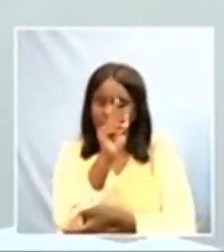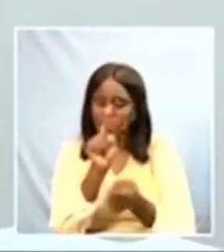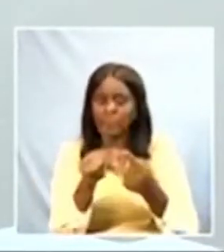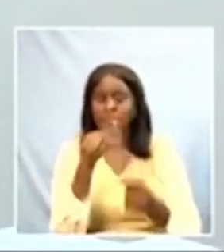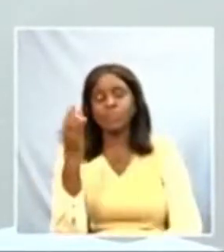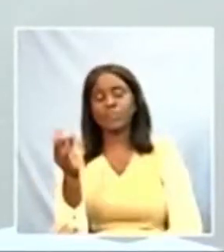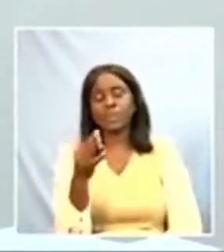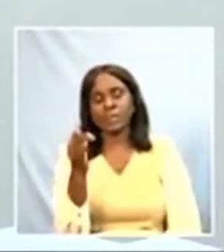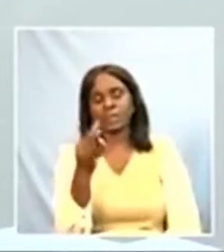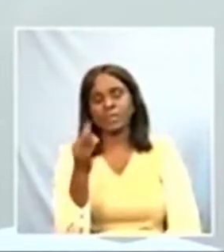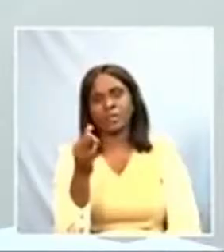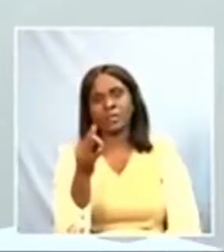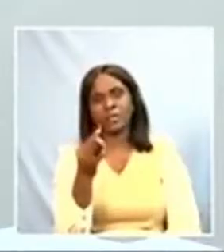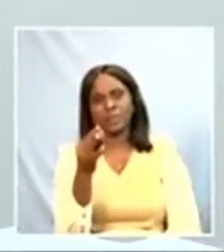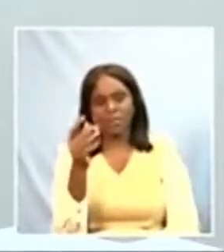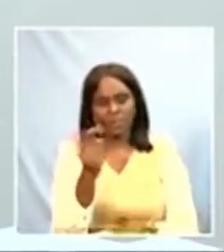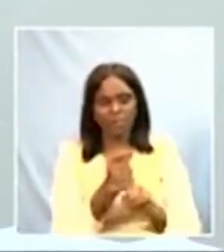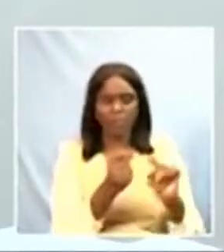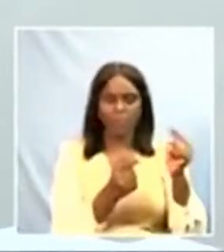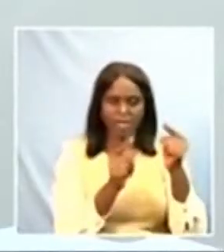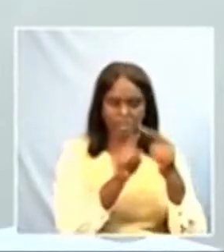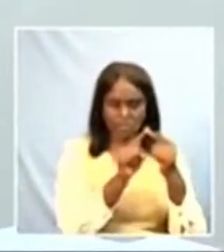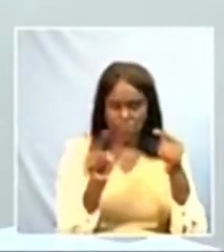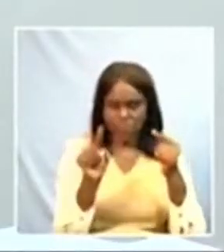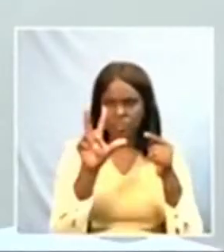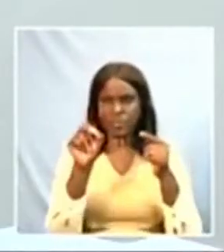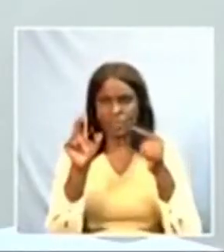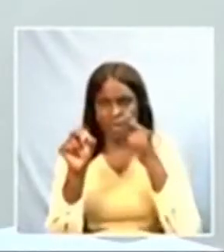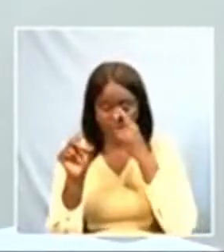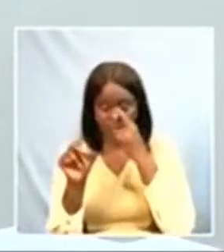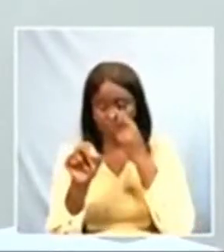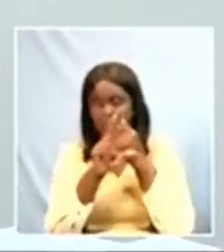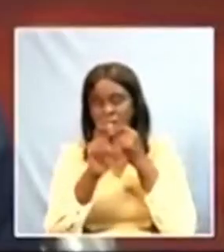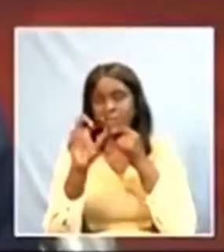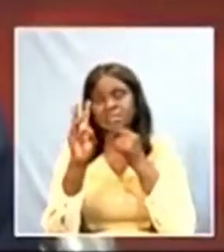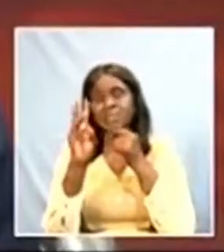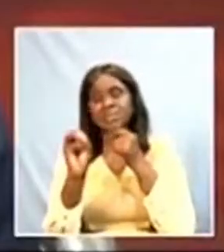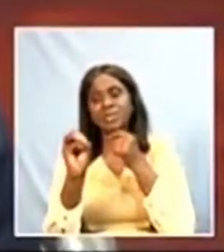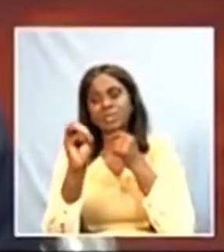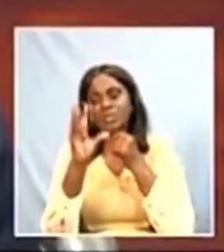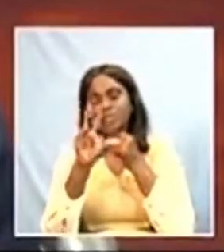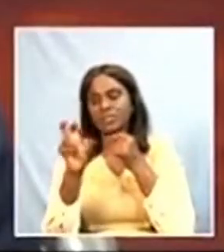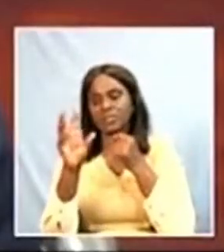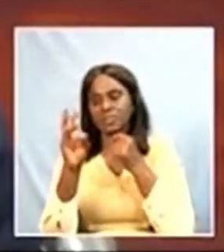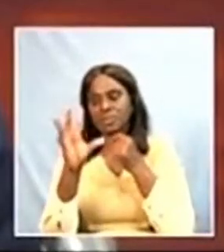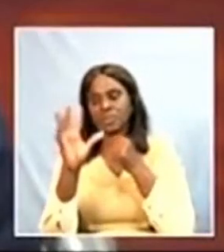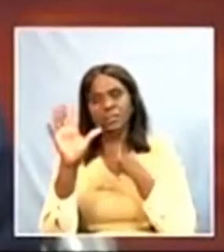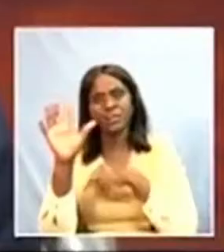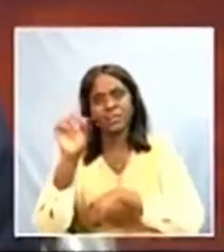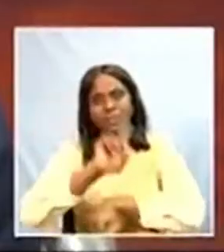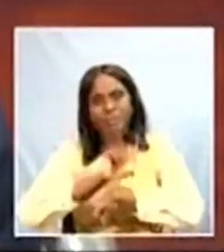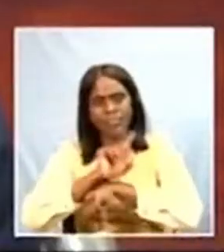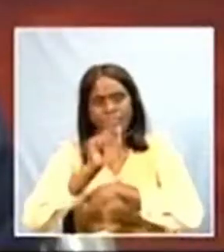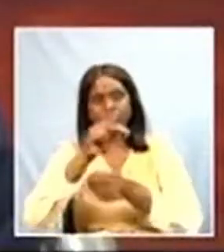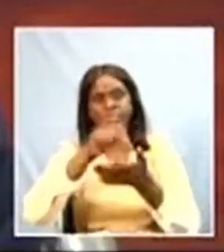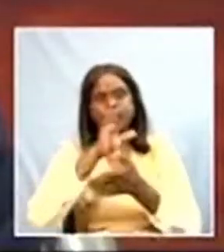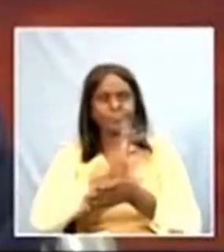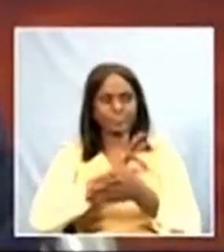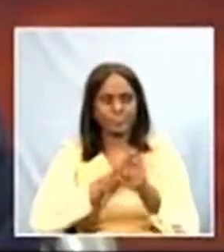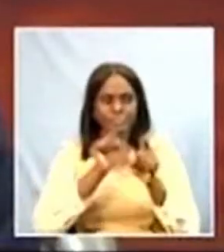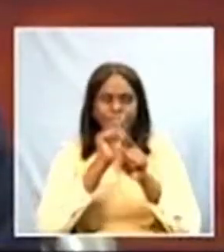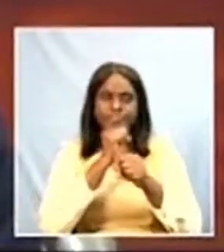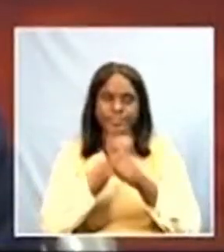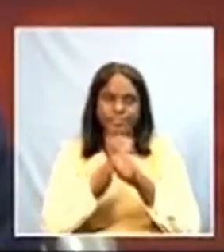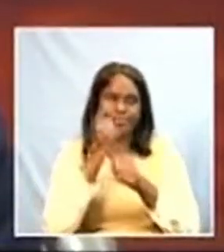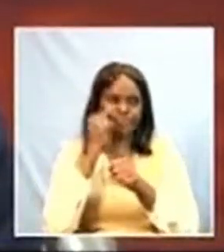Friday, from 1st to 30th, 365 days, the working days, you are paid for that, employed to